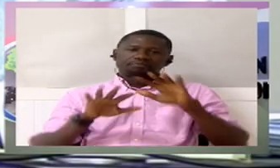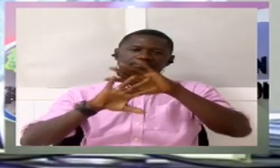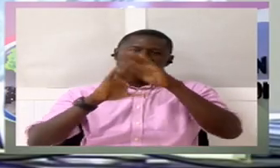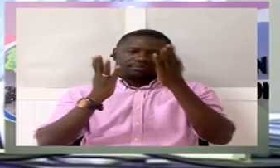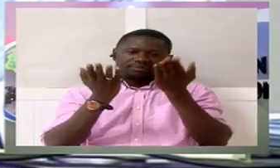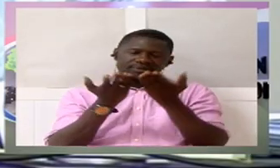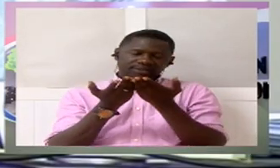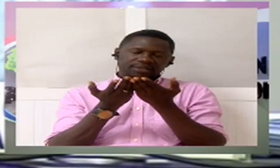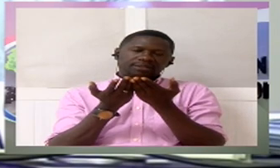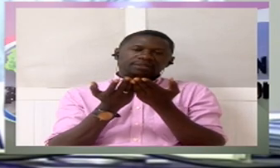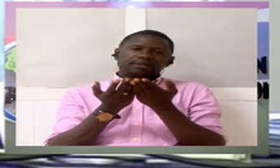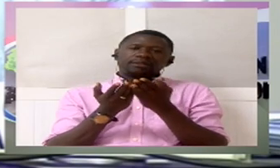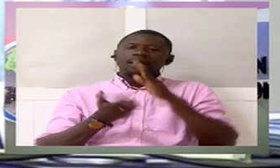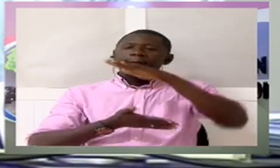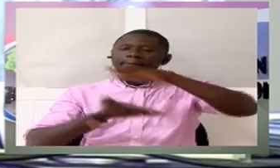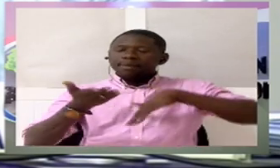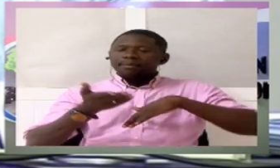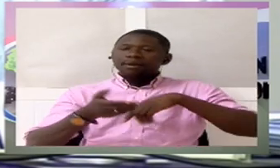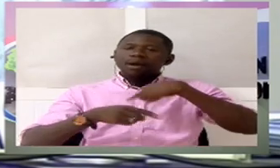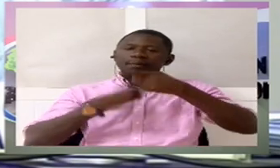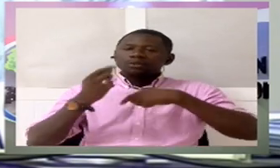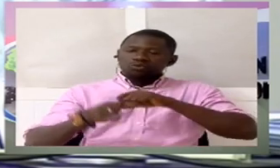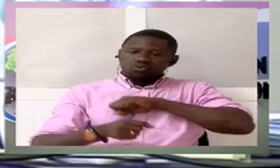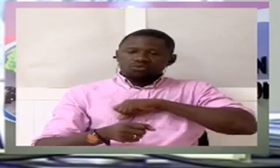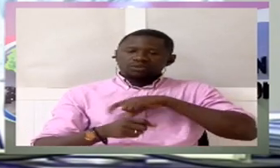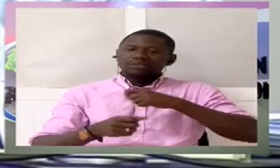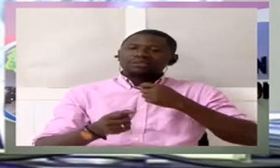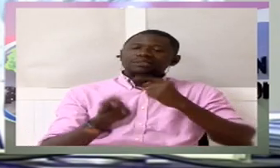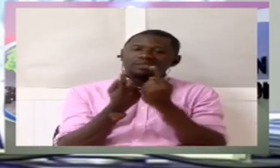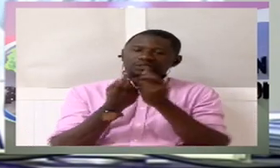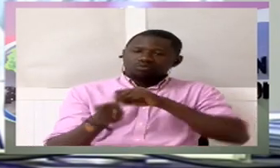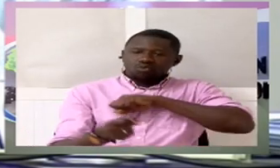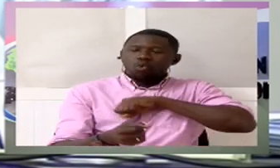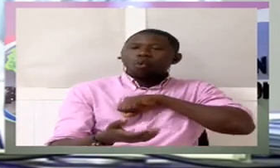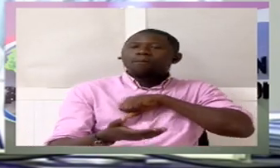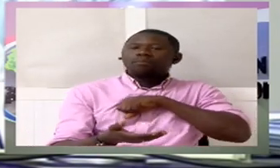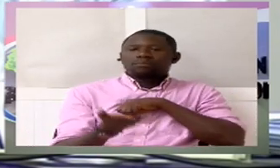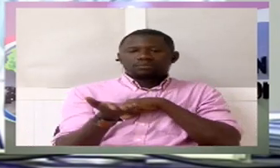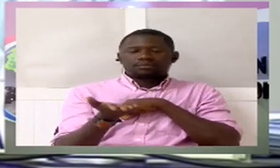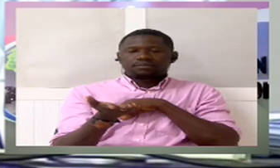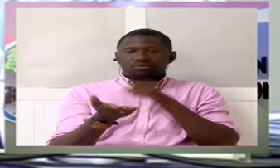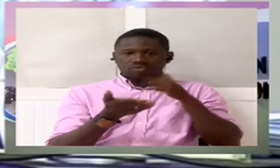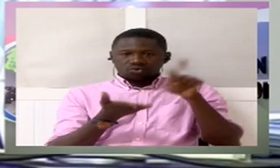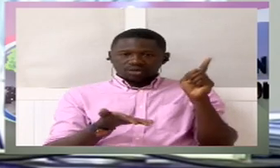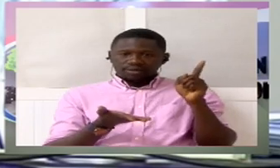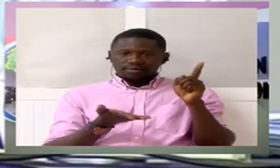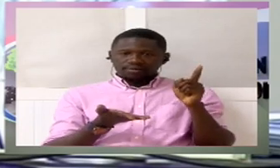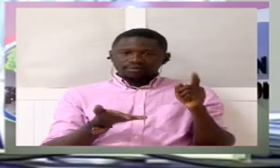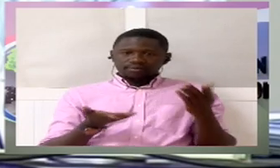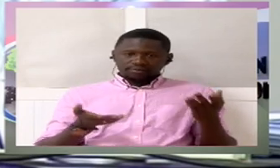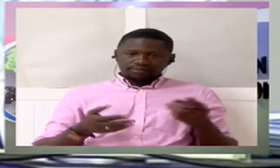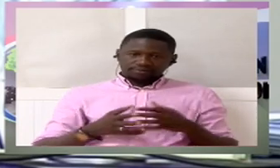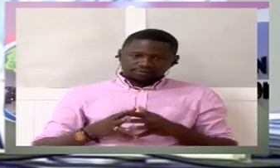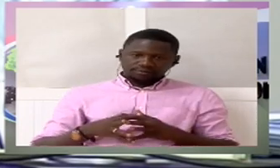Basically, documents pertaining to his properties. Munda ole mnyindi kaitolu menula